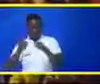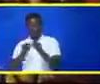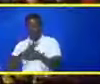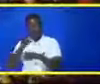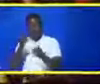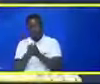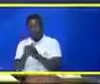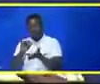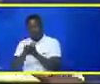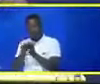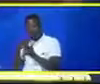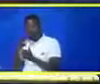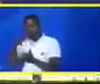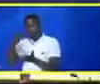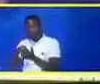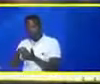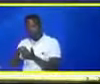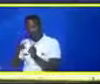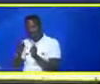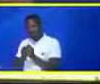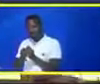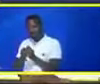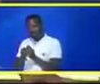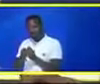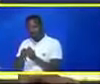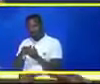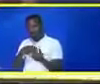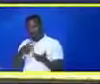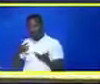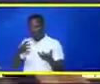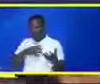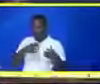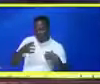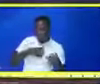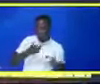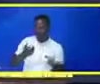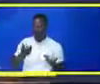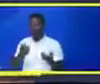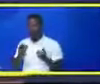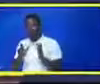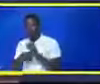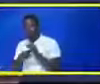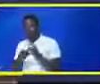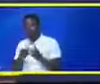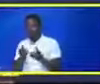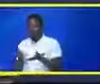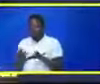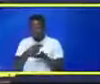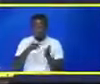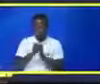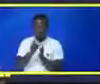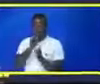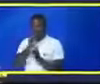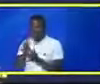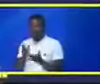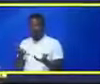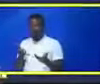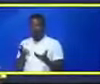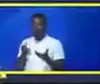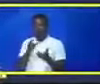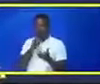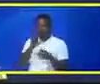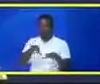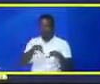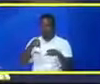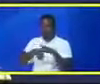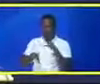those who are standing around the corridors of compromise, the grace to be restored to authenticity in the